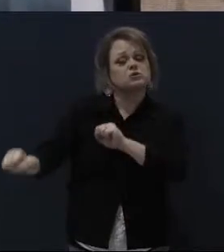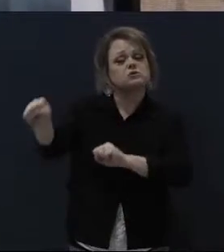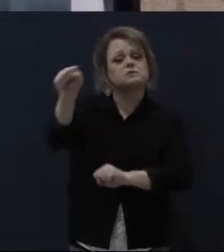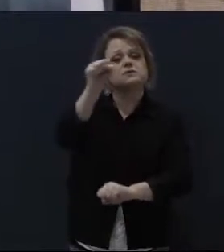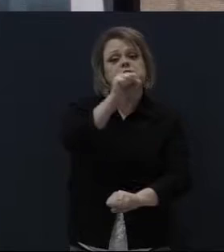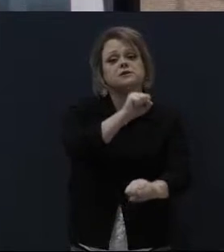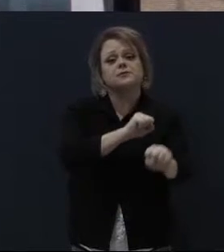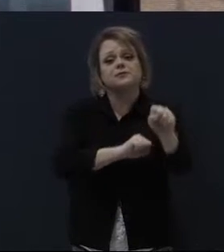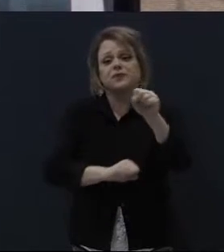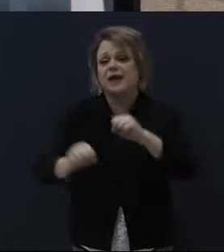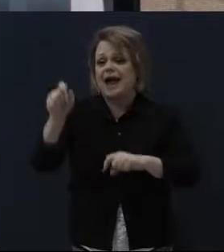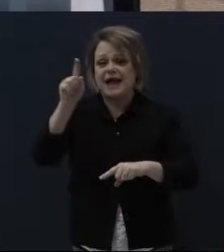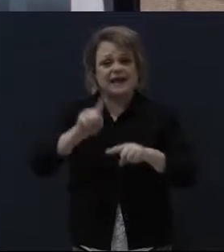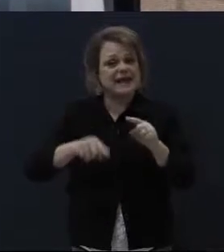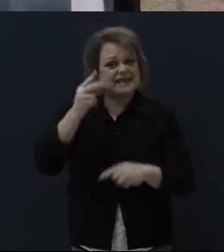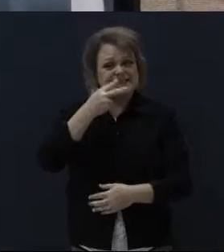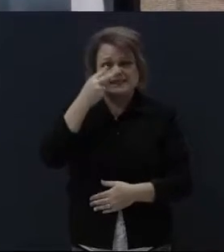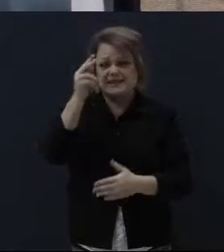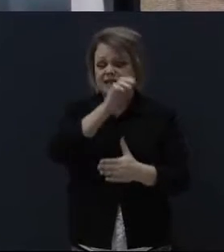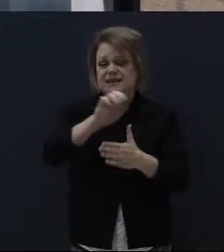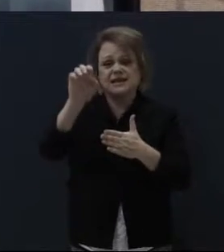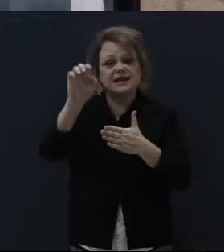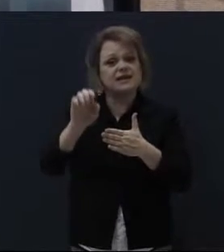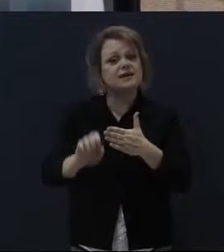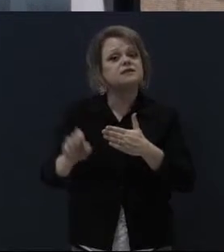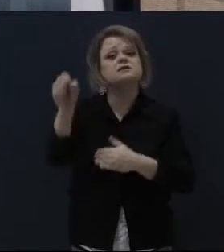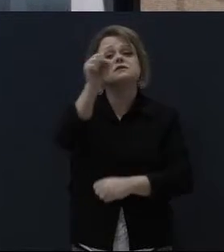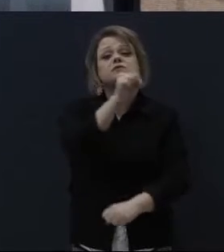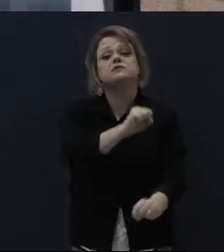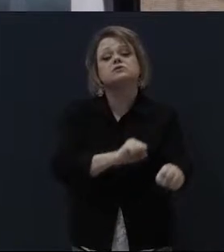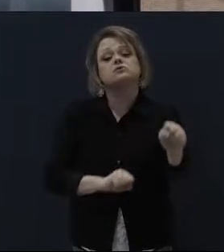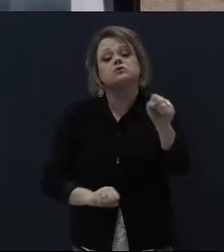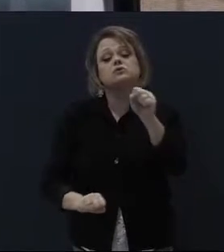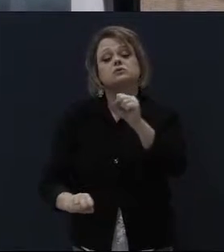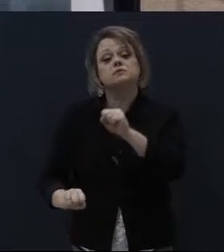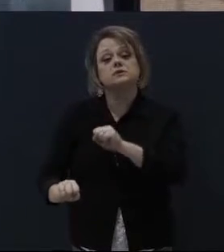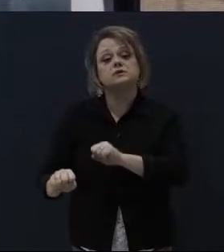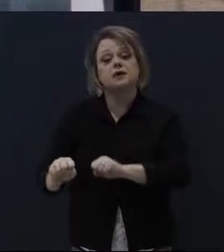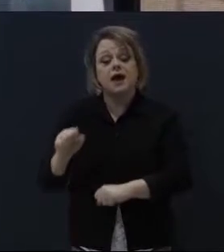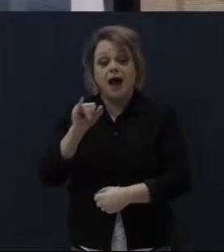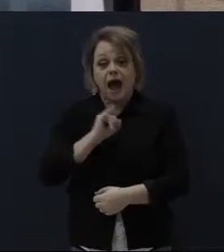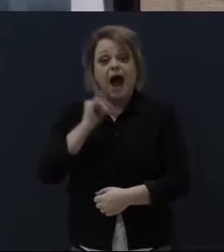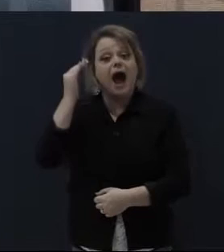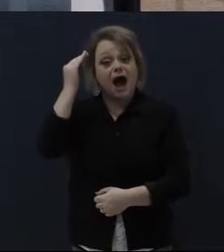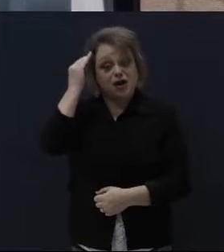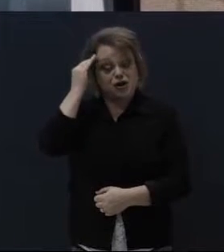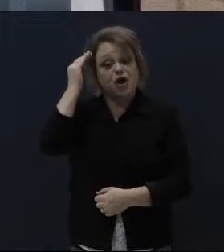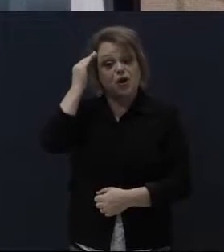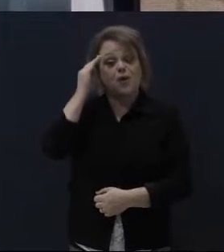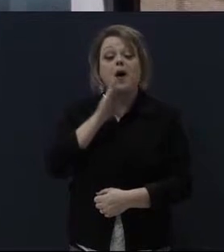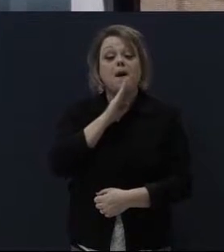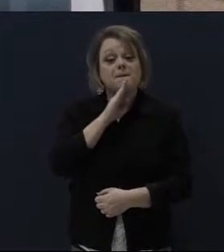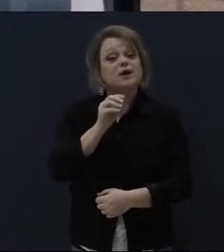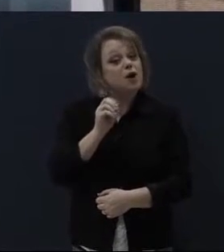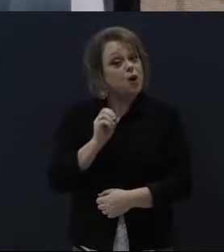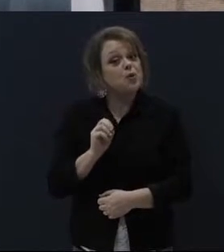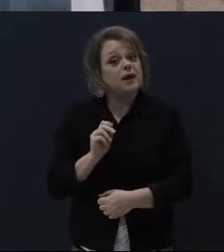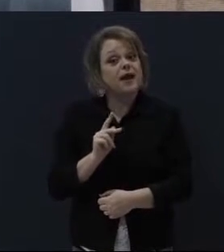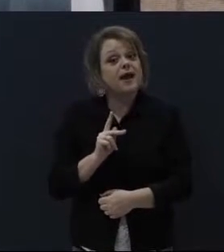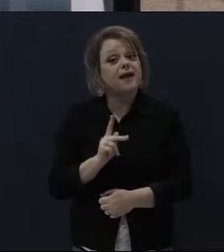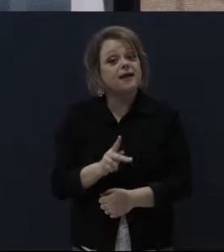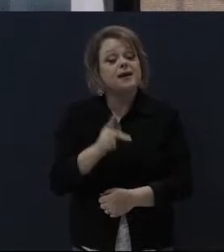pain, I can't see the light of day, I still know I'll be just